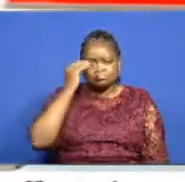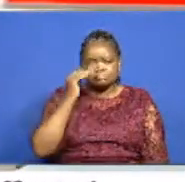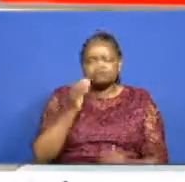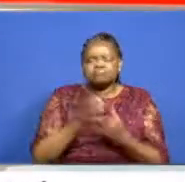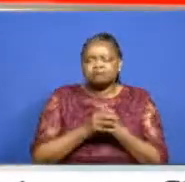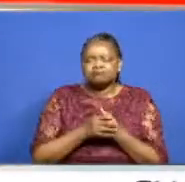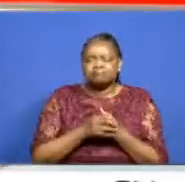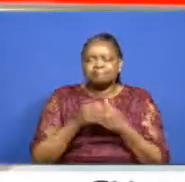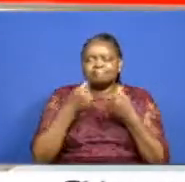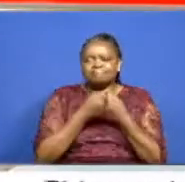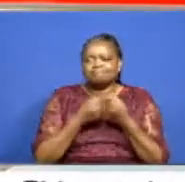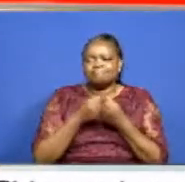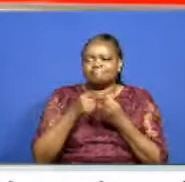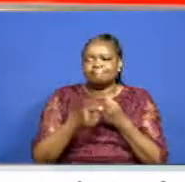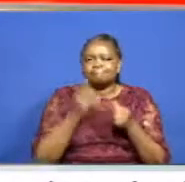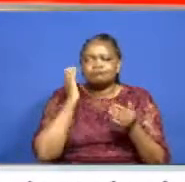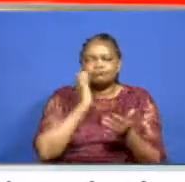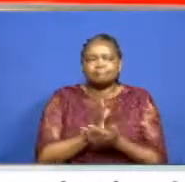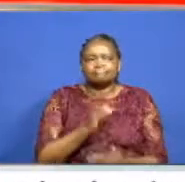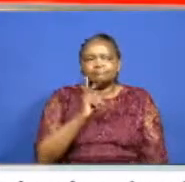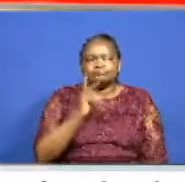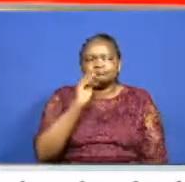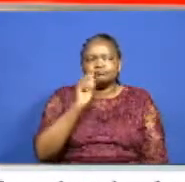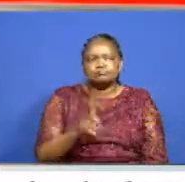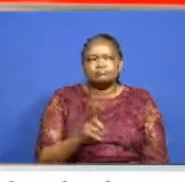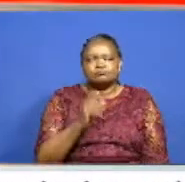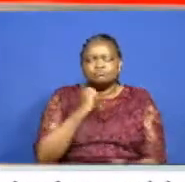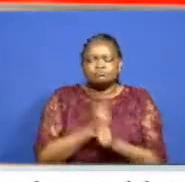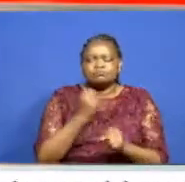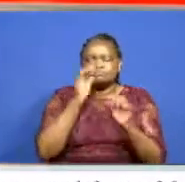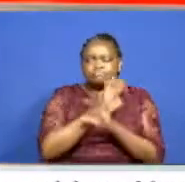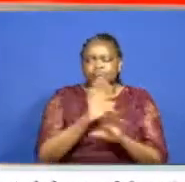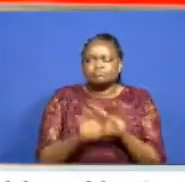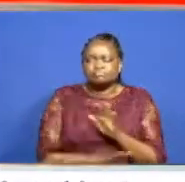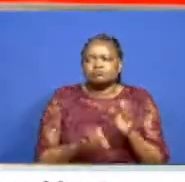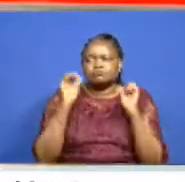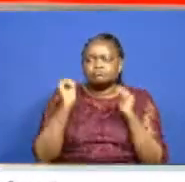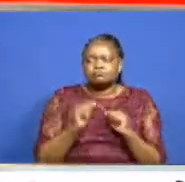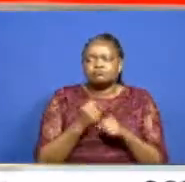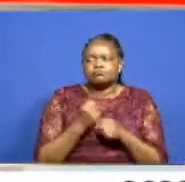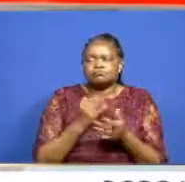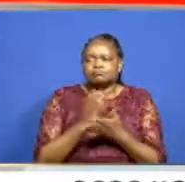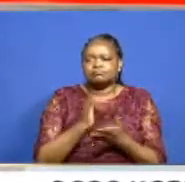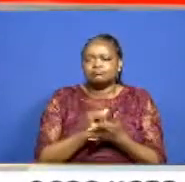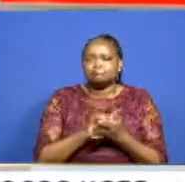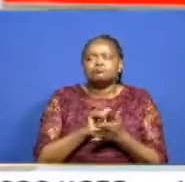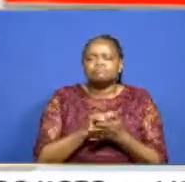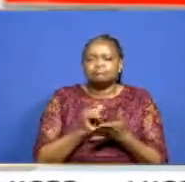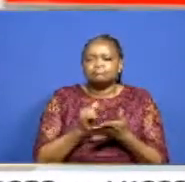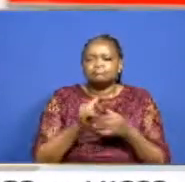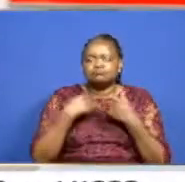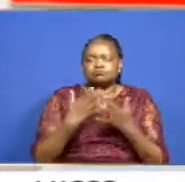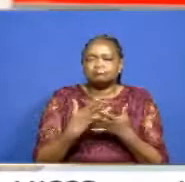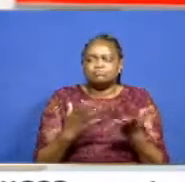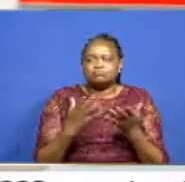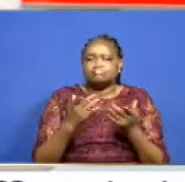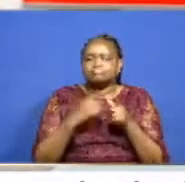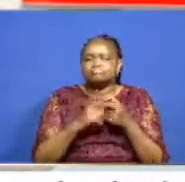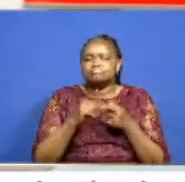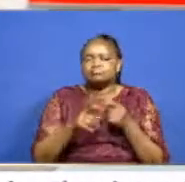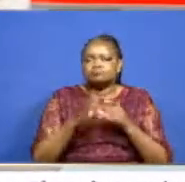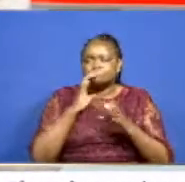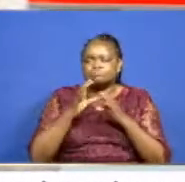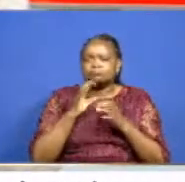As much as the KICD has done everything possible to ensure that they avail the content, it has not been